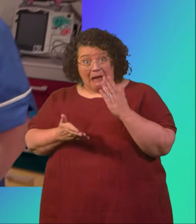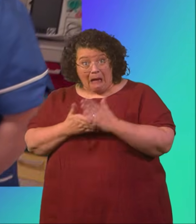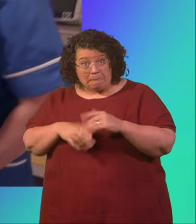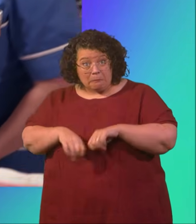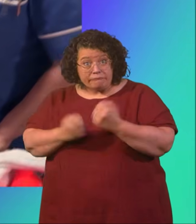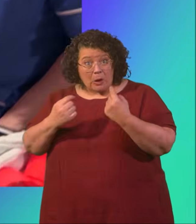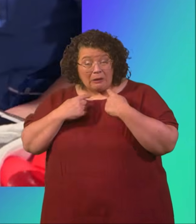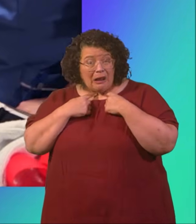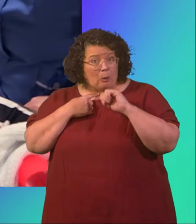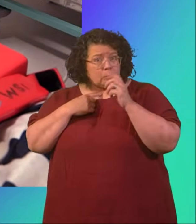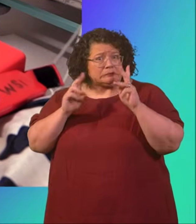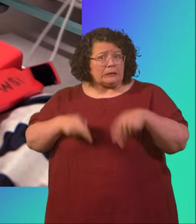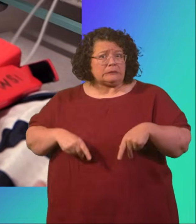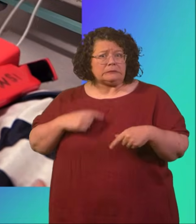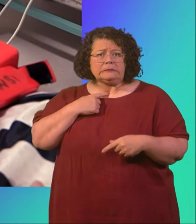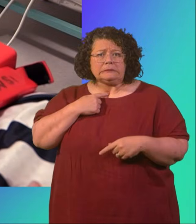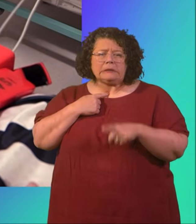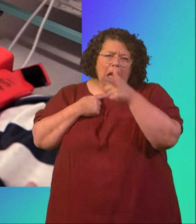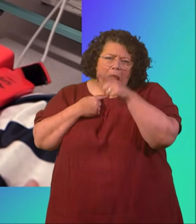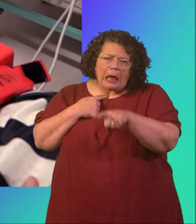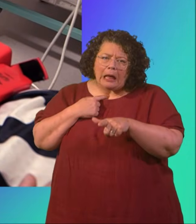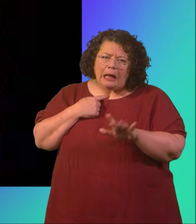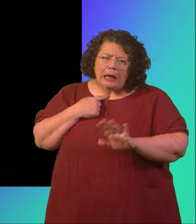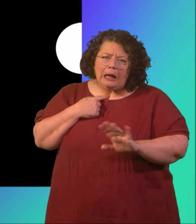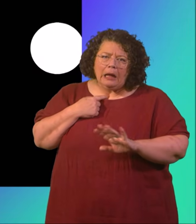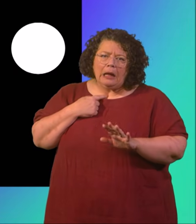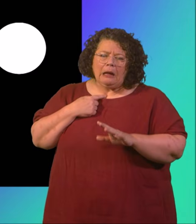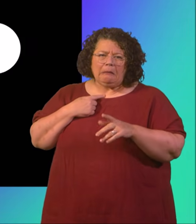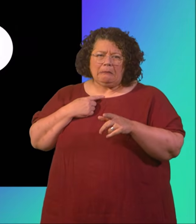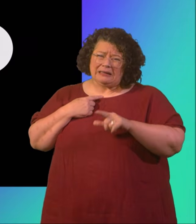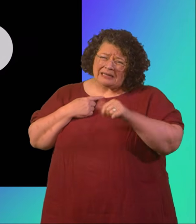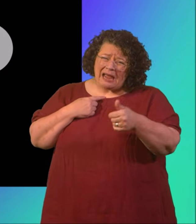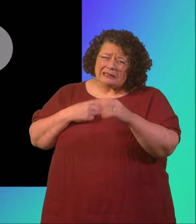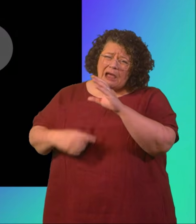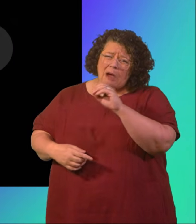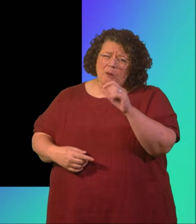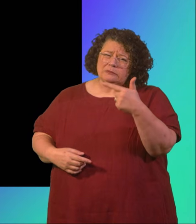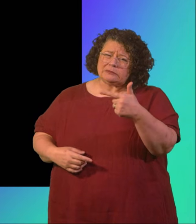I'm not sure he'll be the next 007 either. So how did this happen?